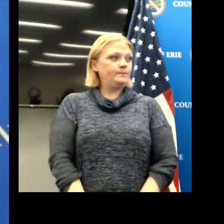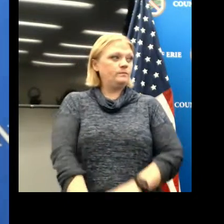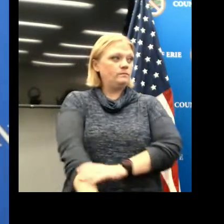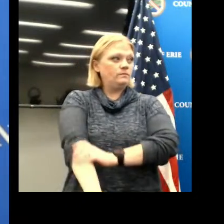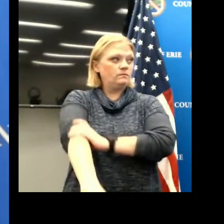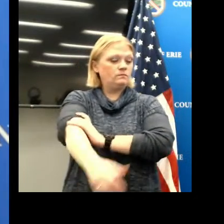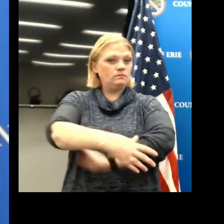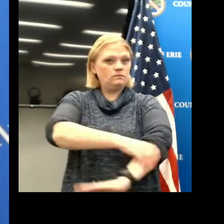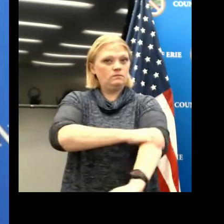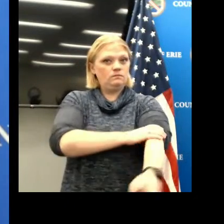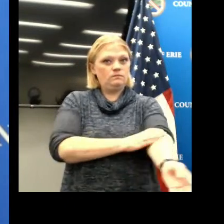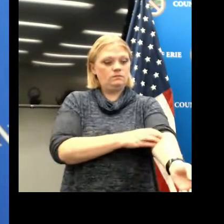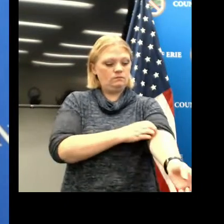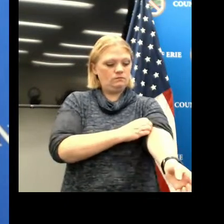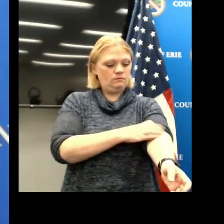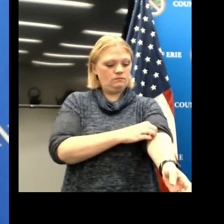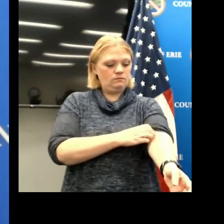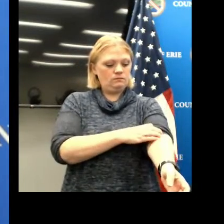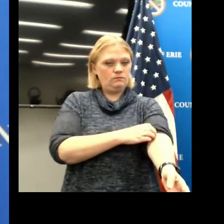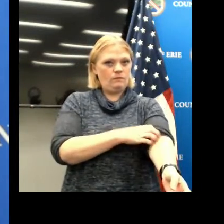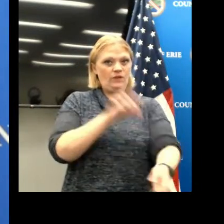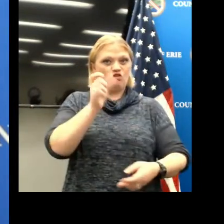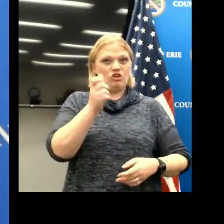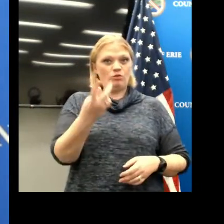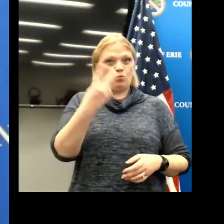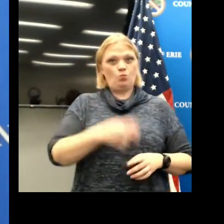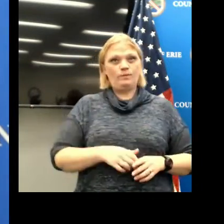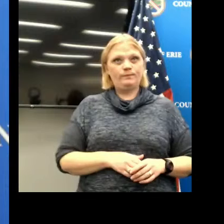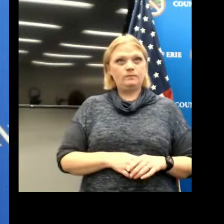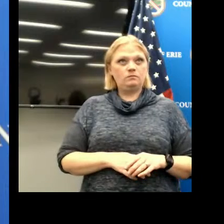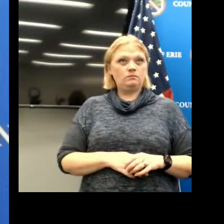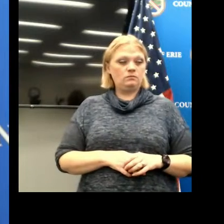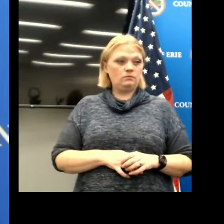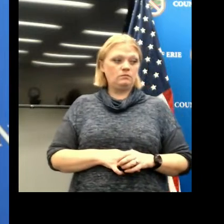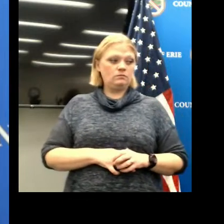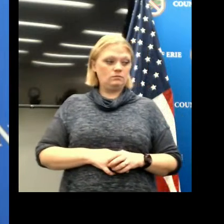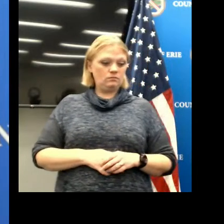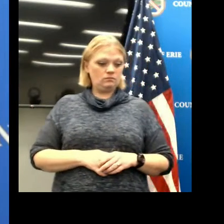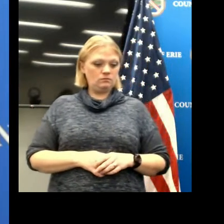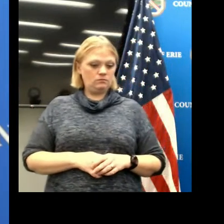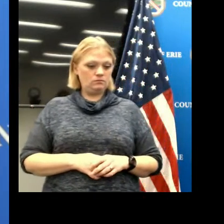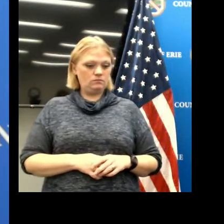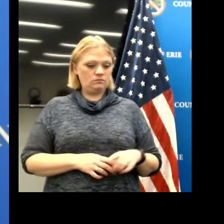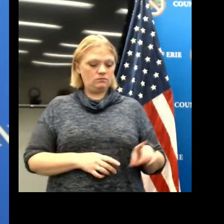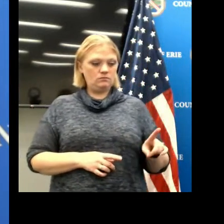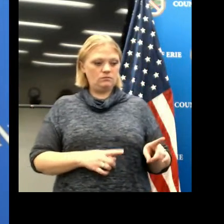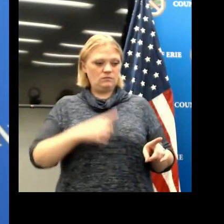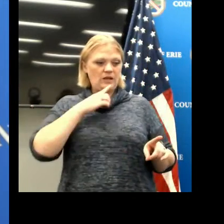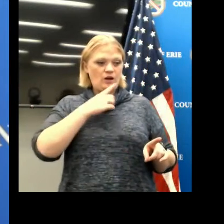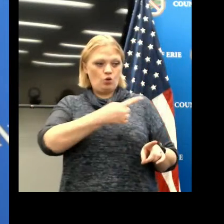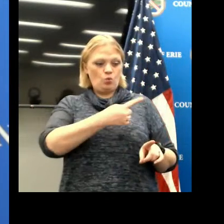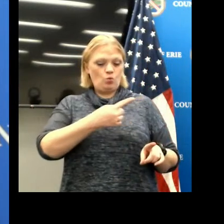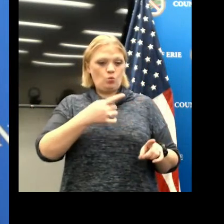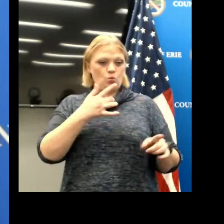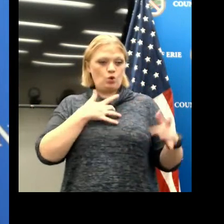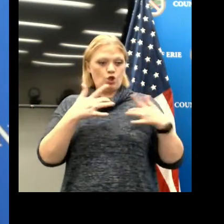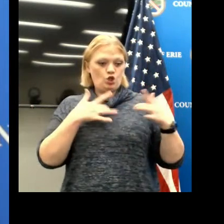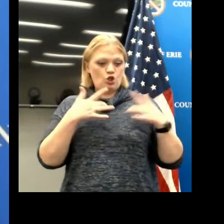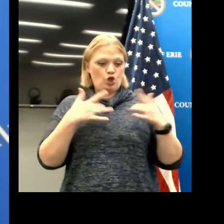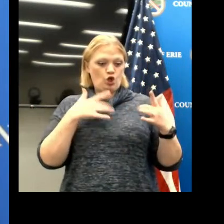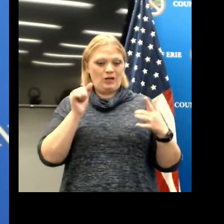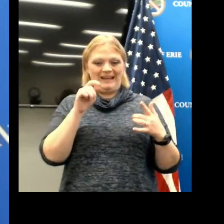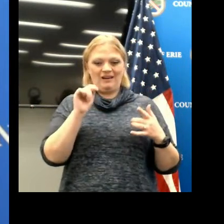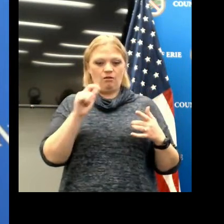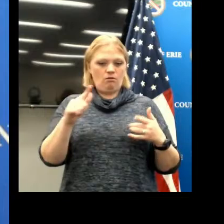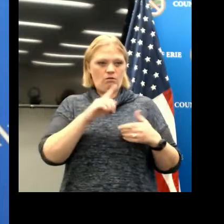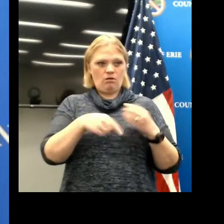Moving on, then Channel 2, Kelly Dudzig. Channel 2, anybody else have a question? Just real quick, are you concerned at all about